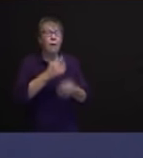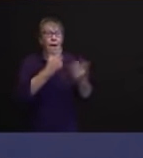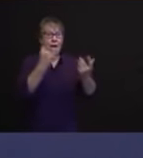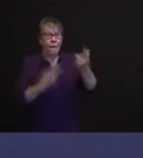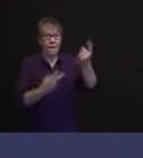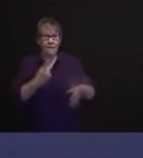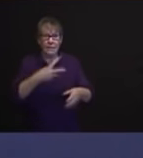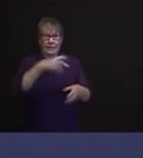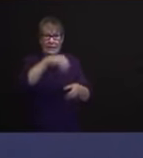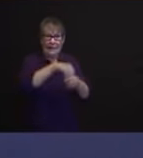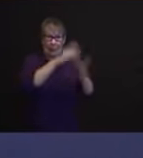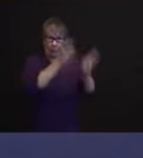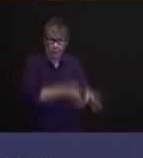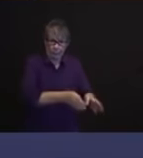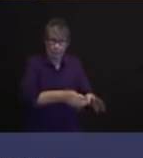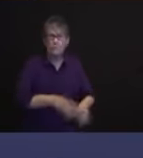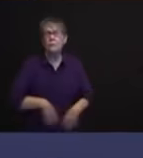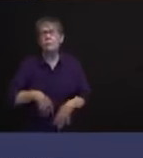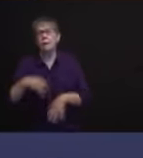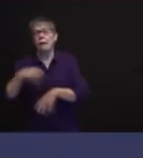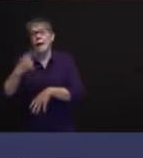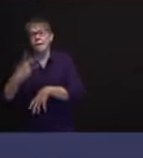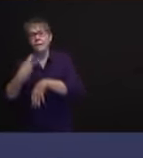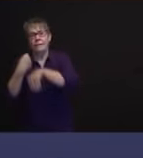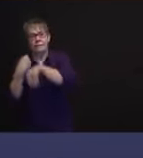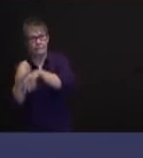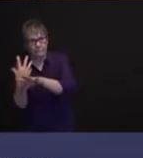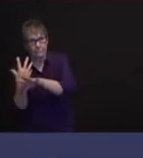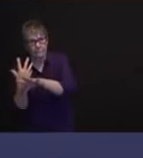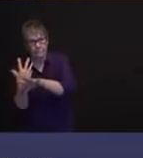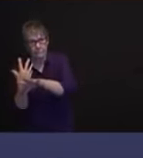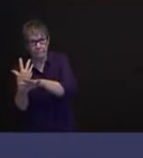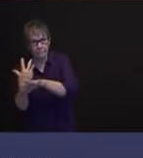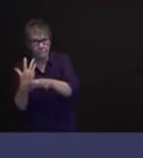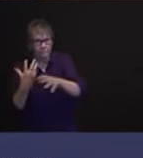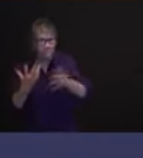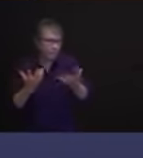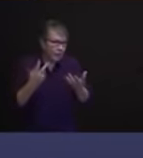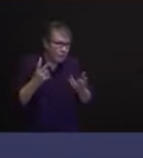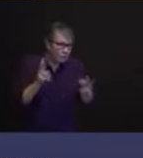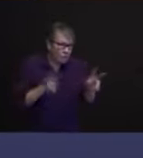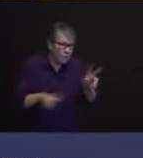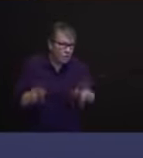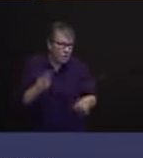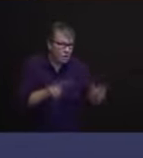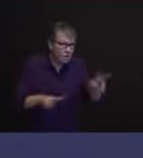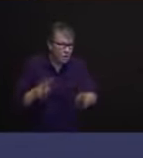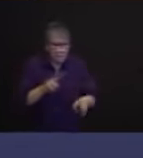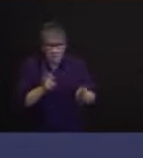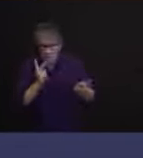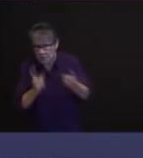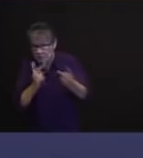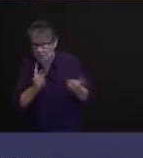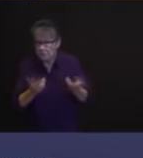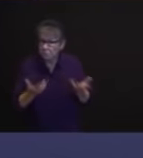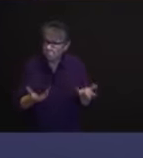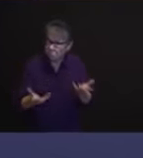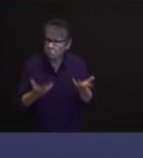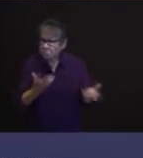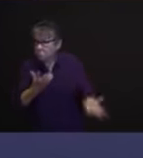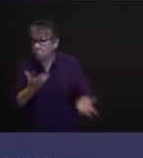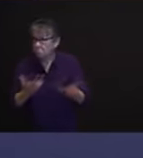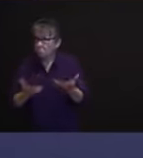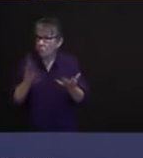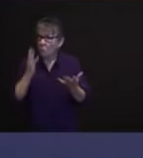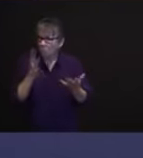and forth. And you see that very reality taking place. And my guess is it'll stay that way.